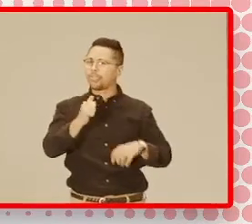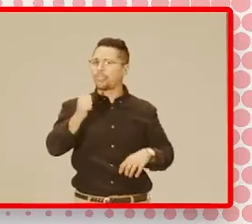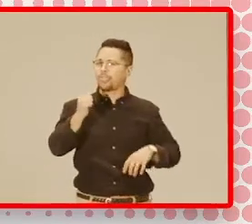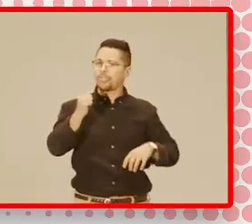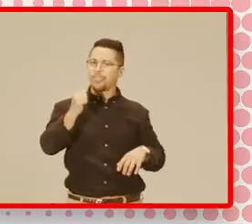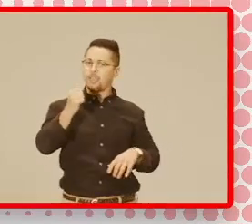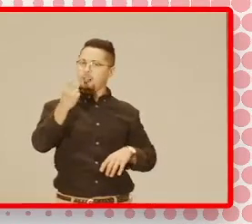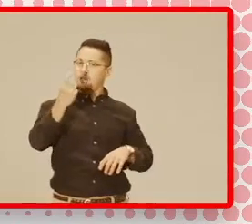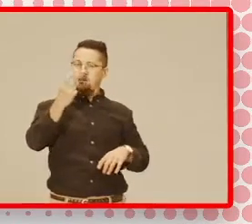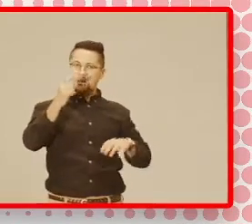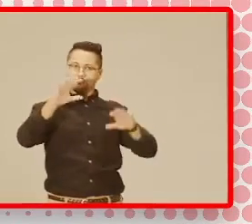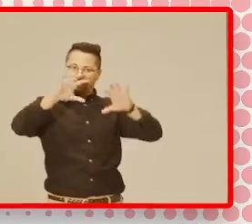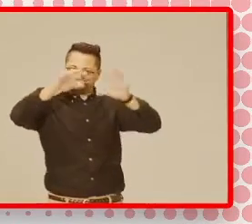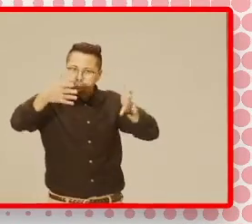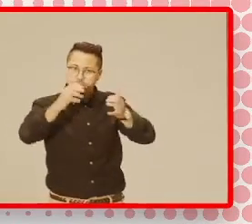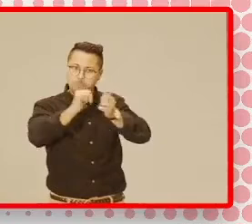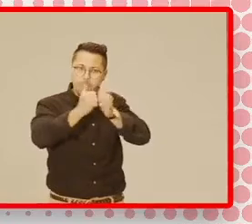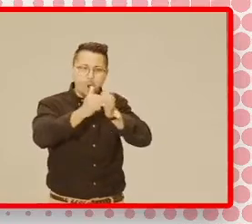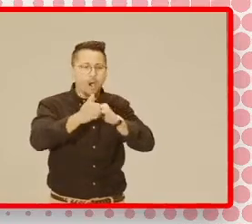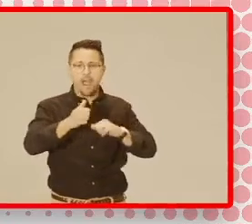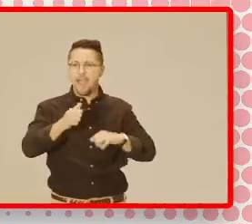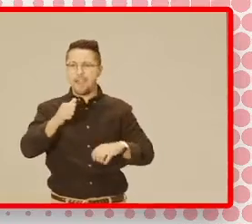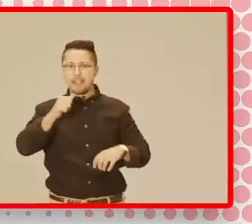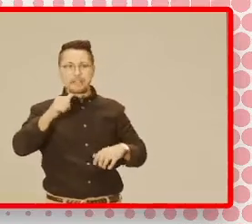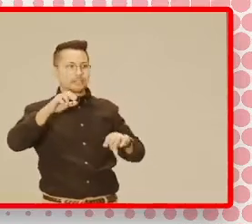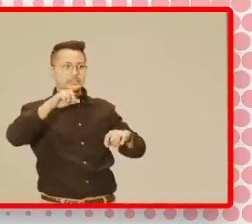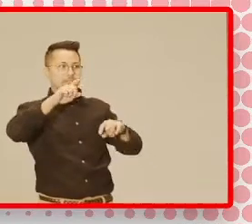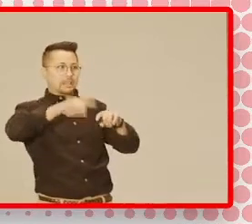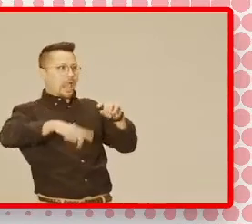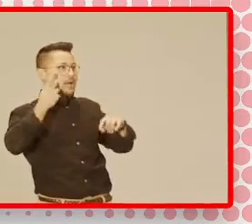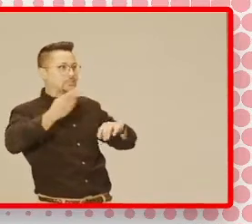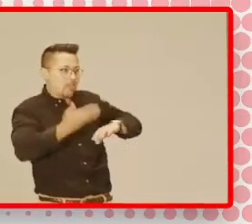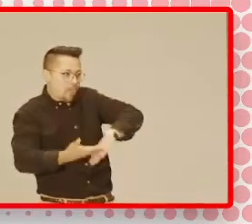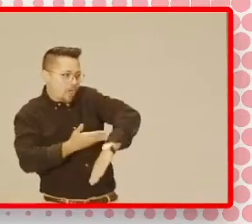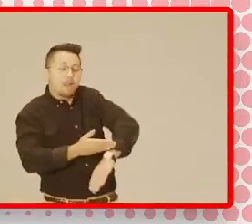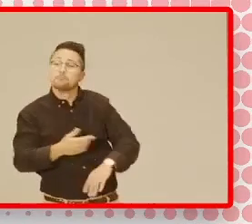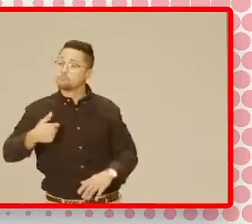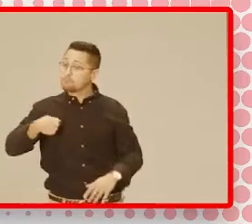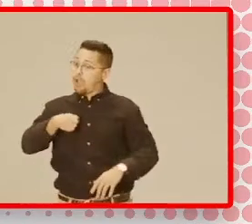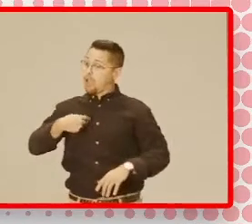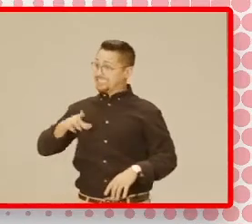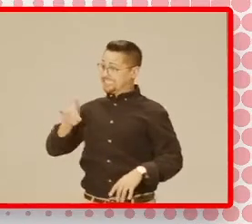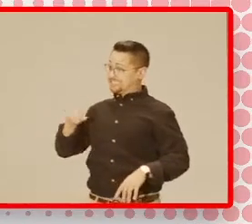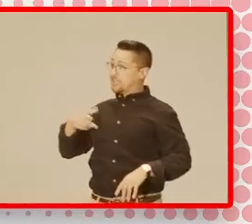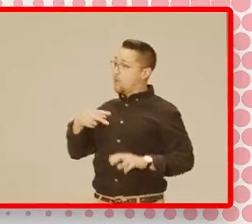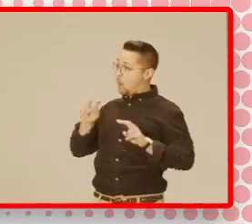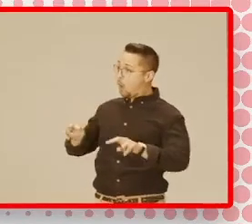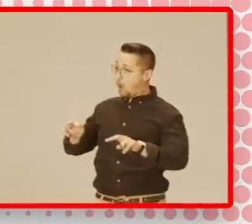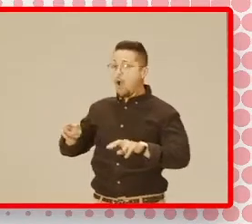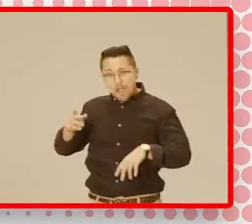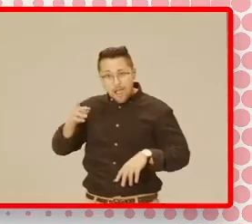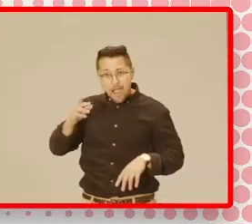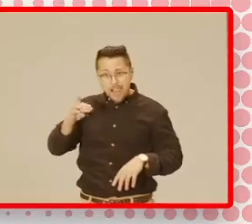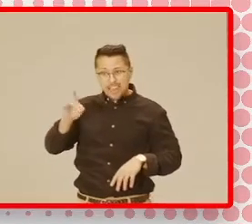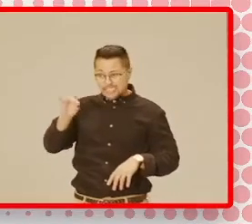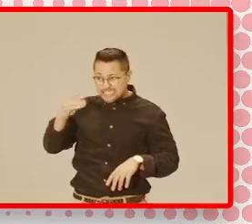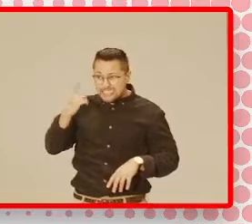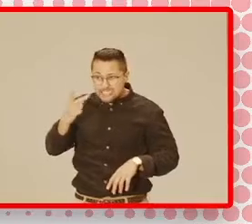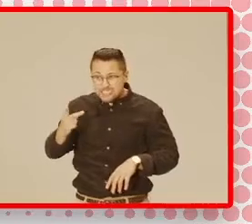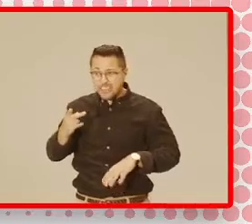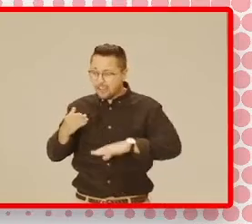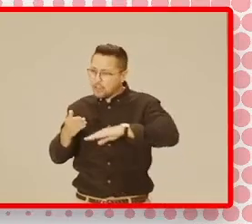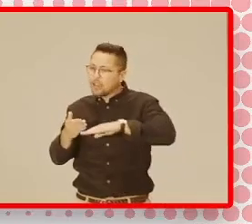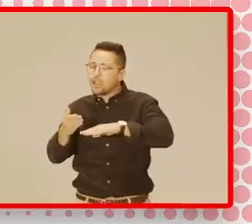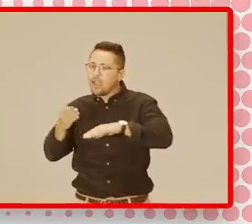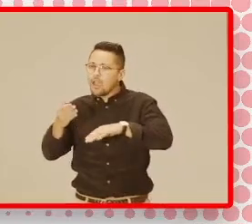progress. But we watched it and we measured it, and we saw this slight but measurable 1% improvement on a